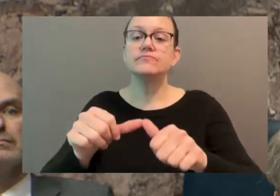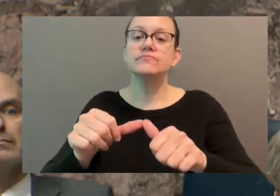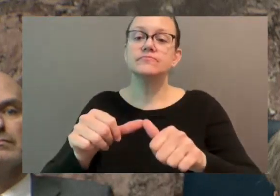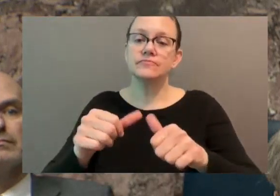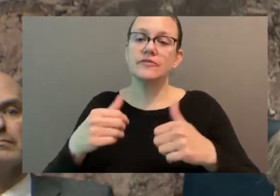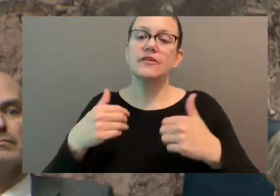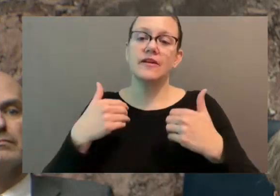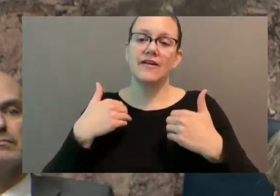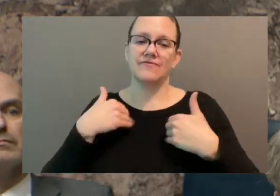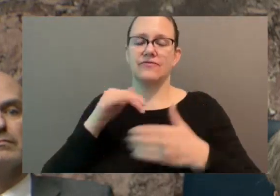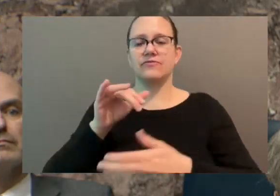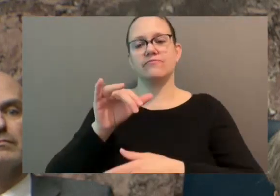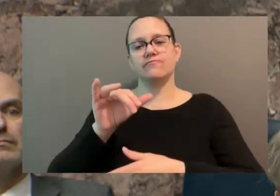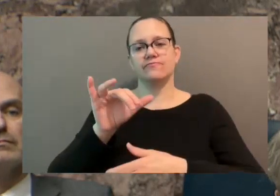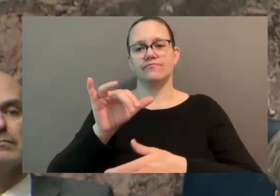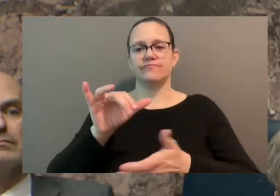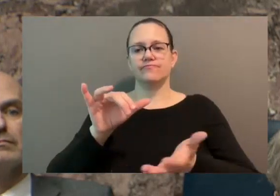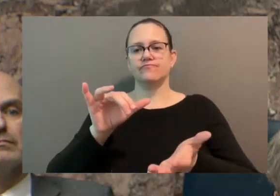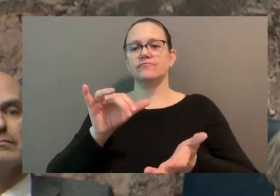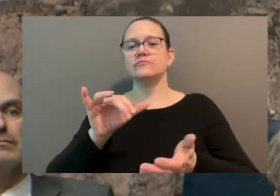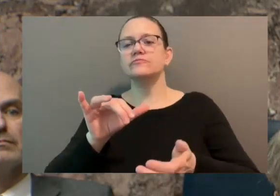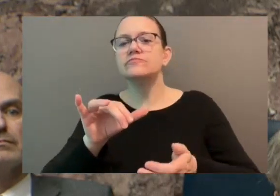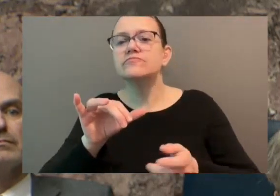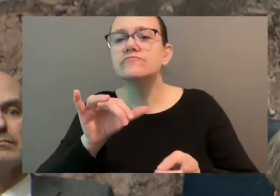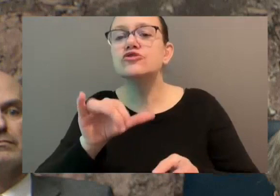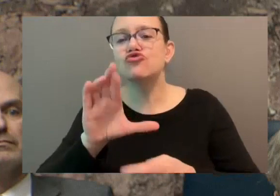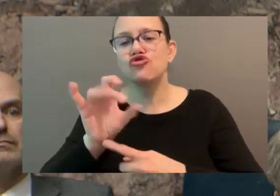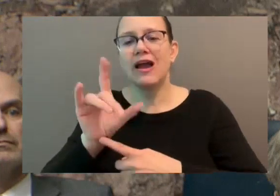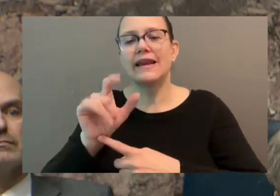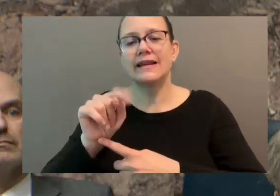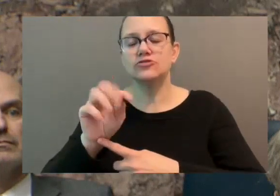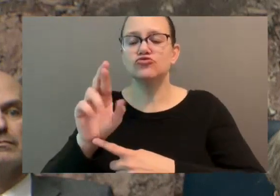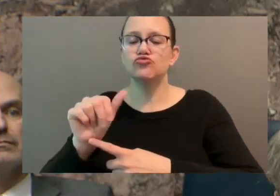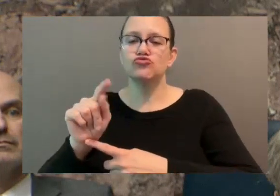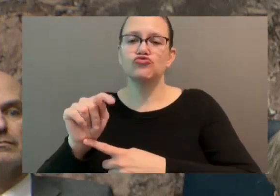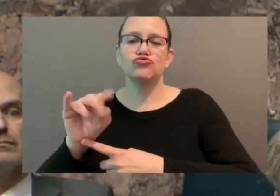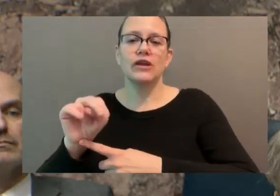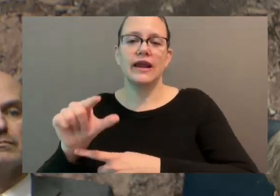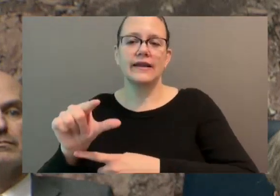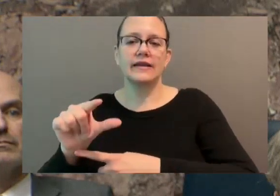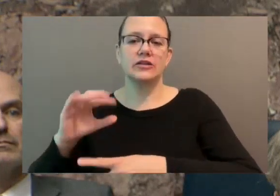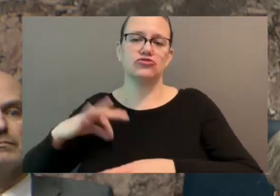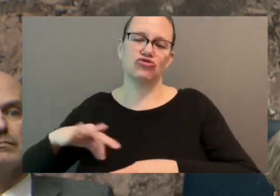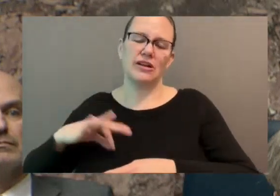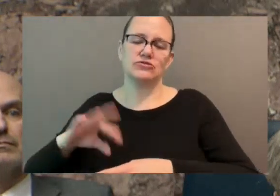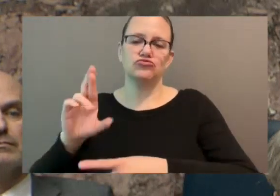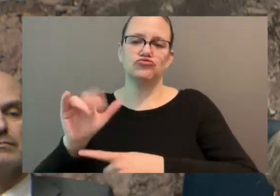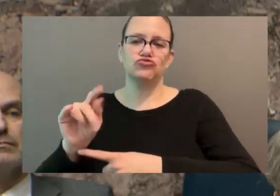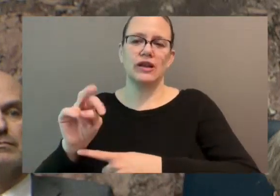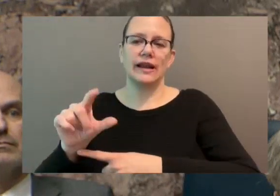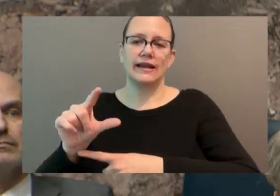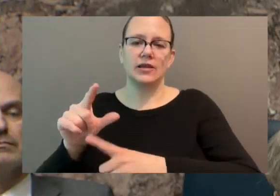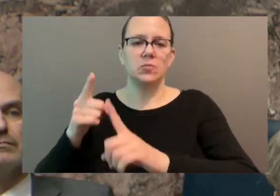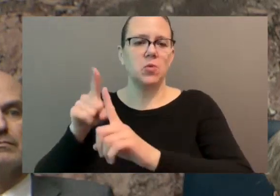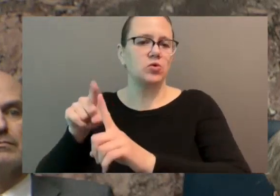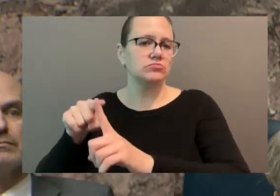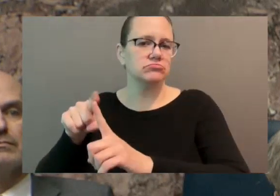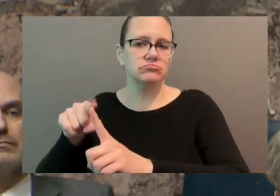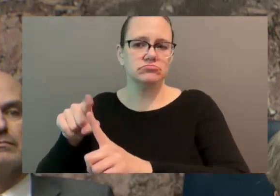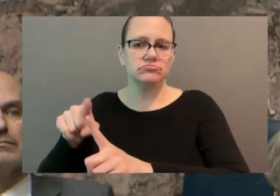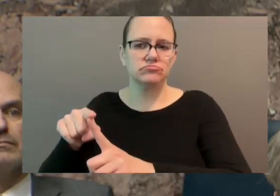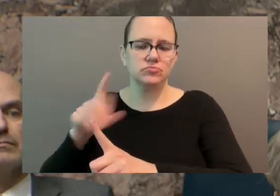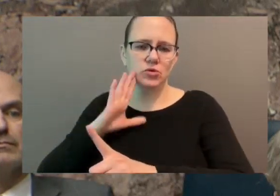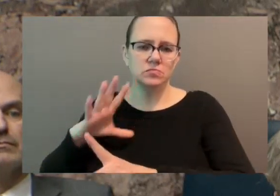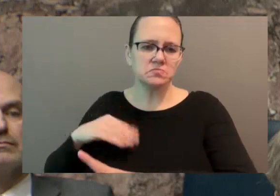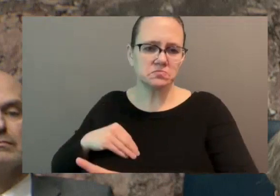slowing economy, and it is affecting jurisdictions right across the country. But I will say that Fitch has reaffirmed their credit